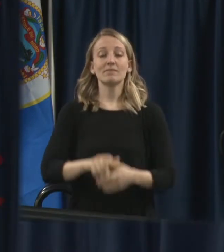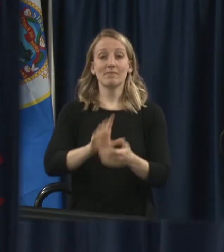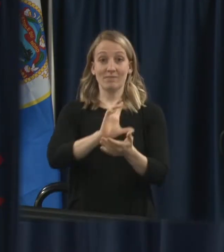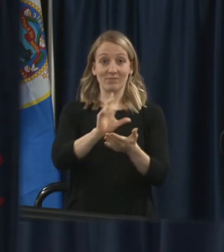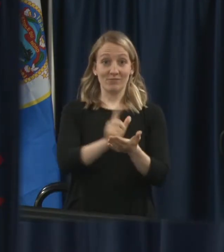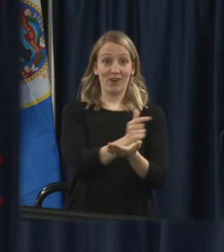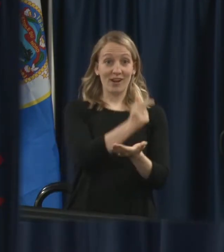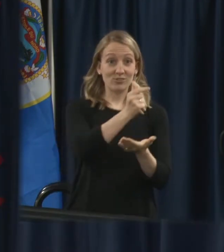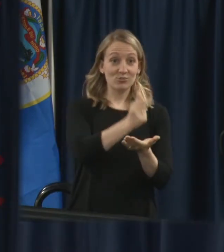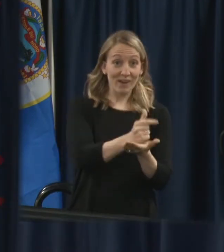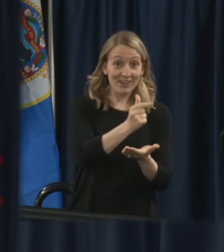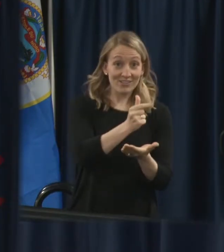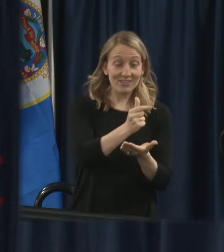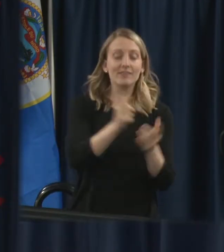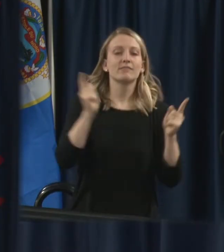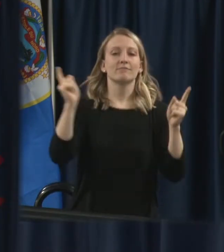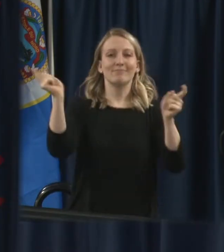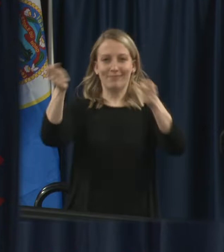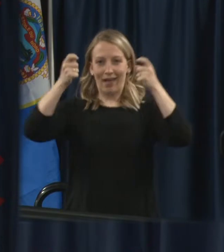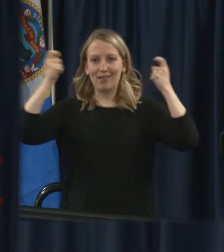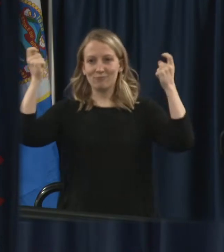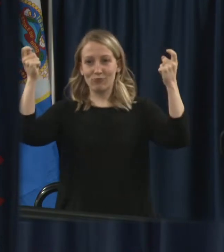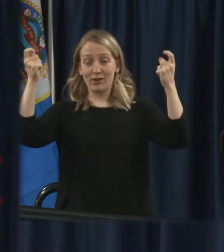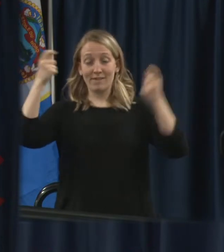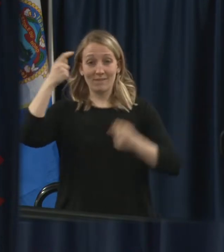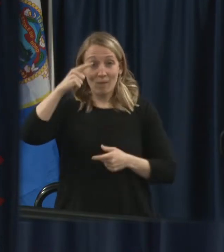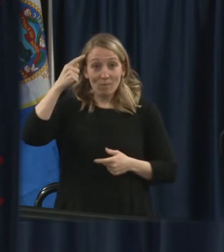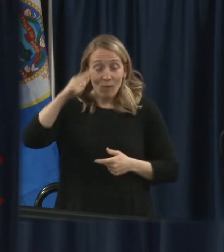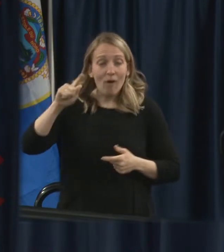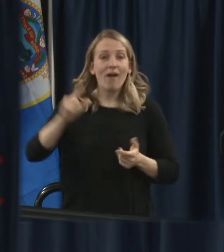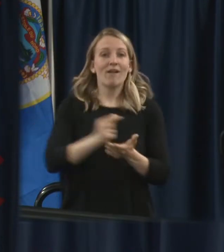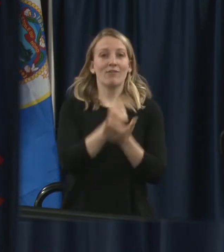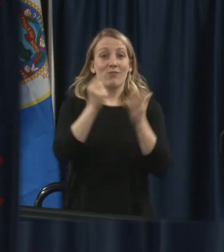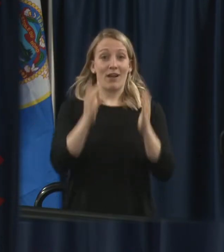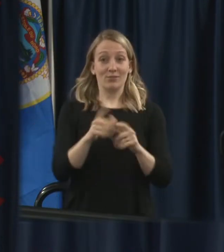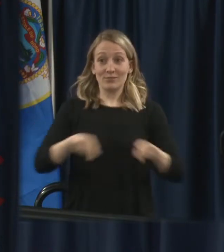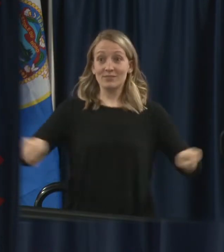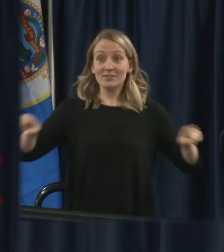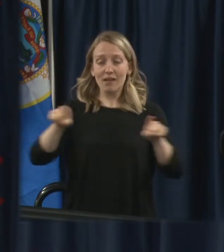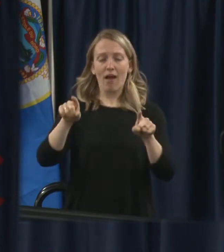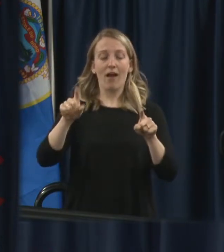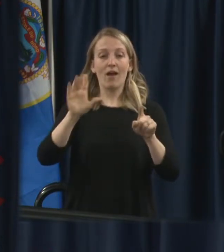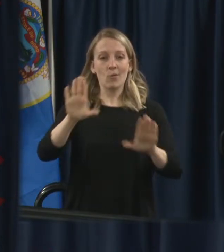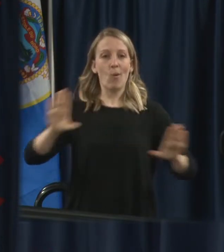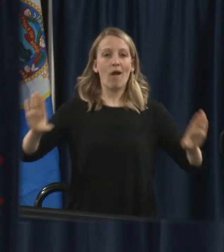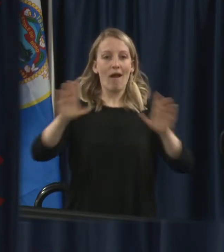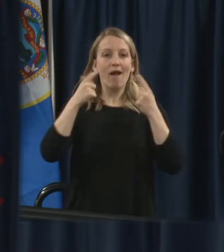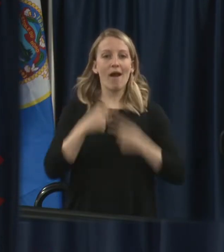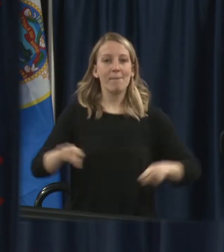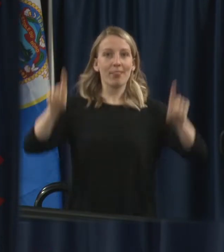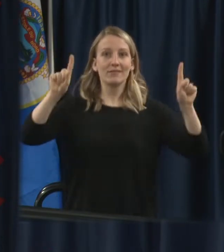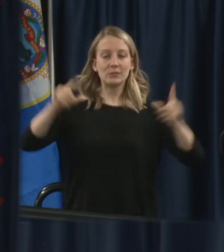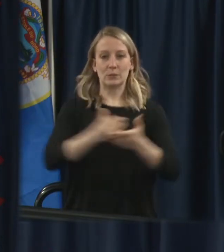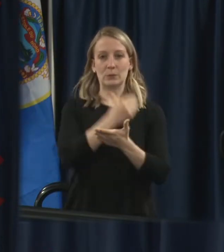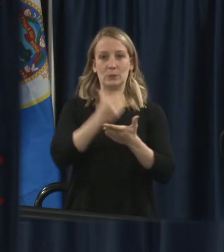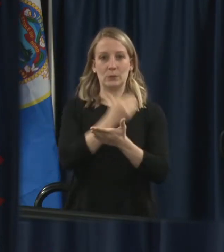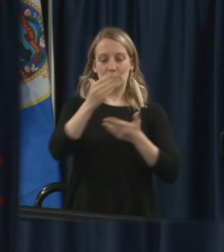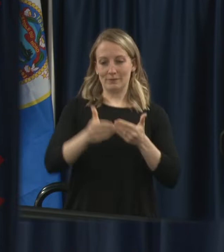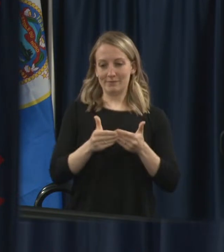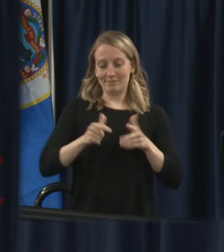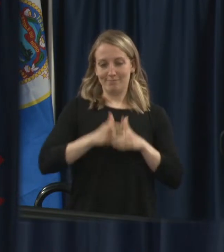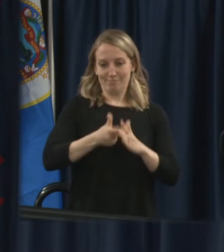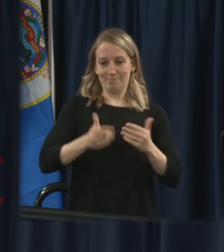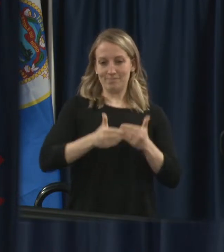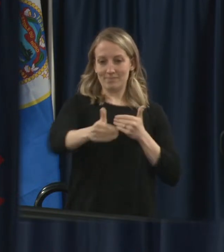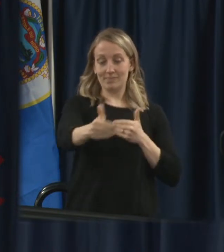Graduation is a time of celebration. For our graduates, it's a celebration of accomplishment and new beginning. And for our